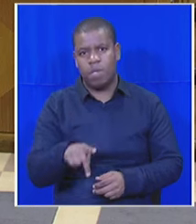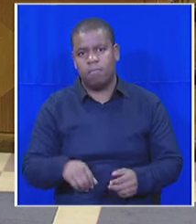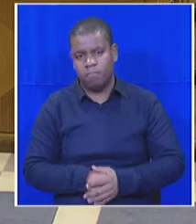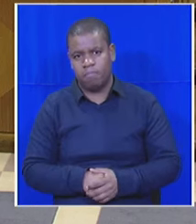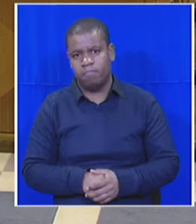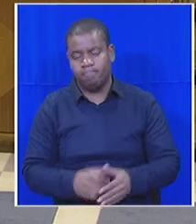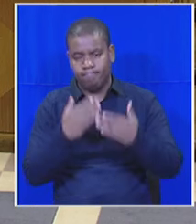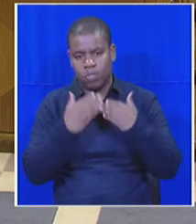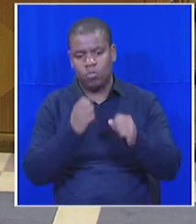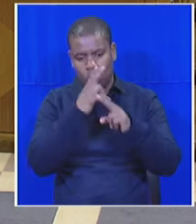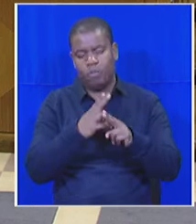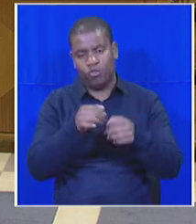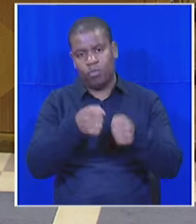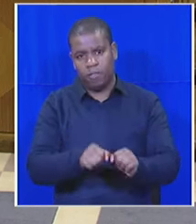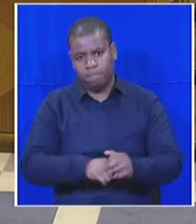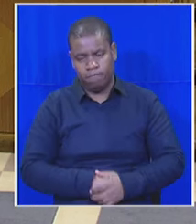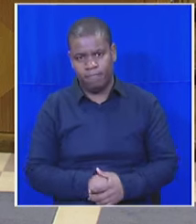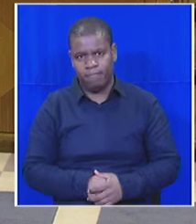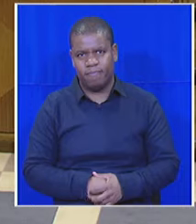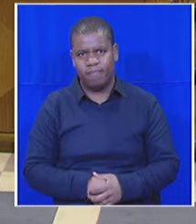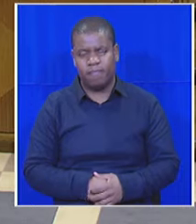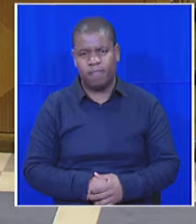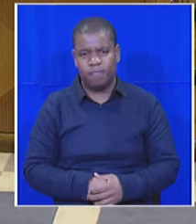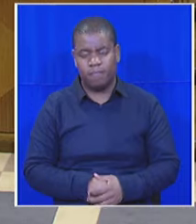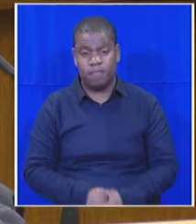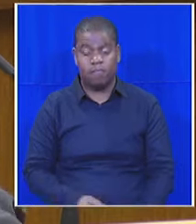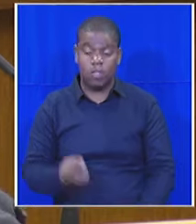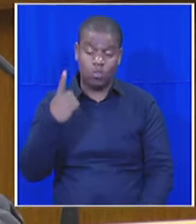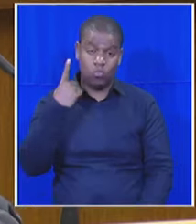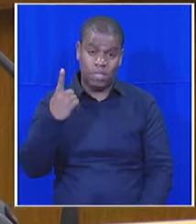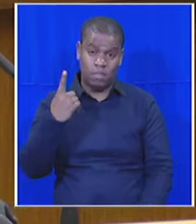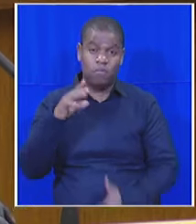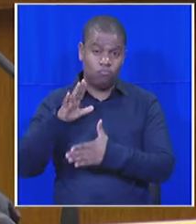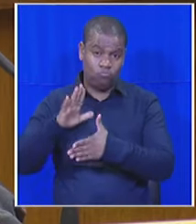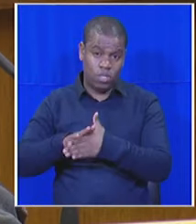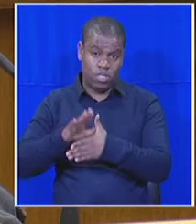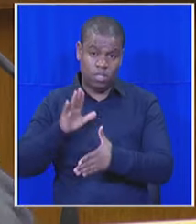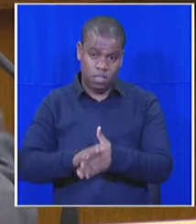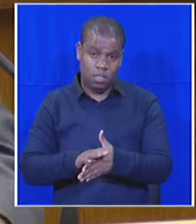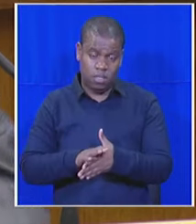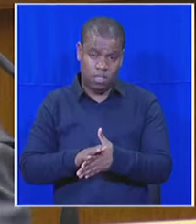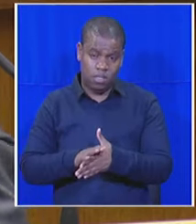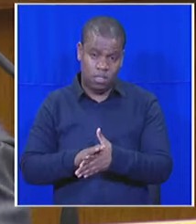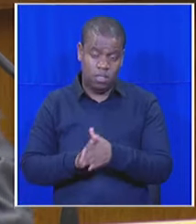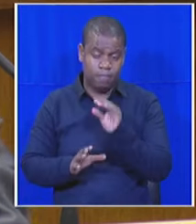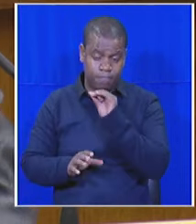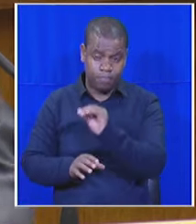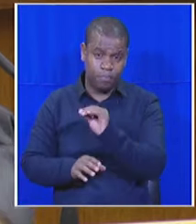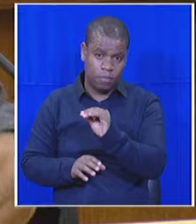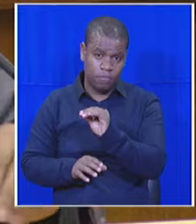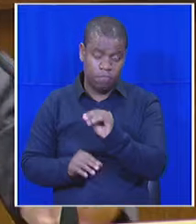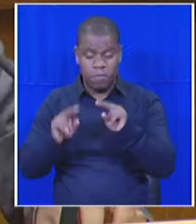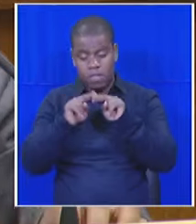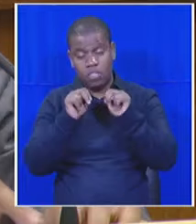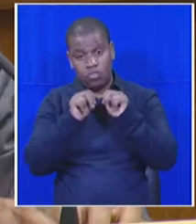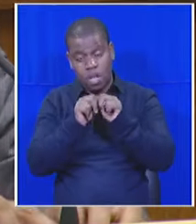Thank you, Honorable Chairperson. One of the reasons, in fact, the National